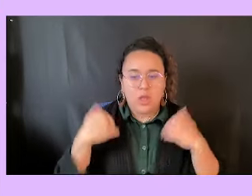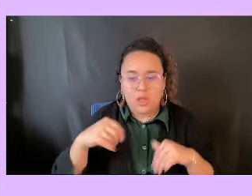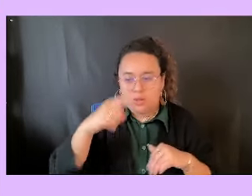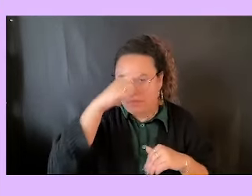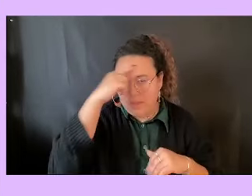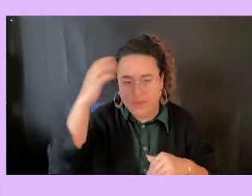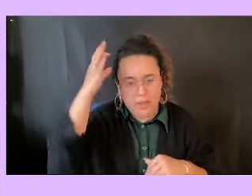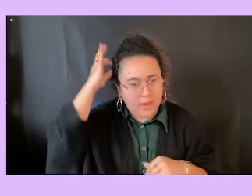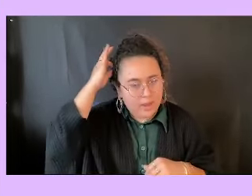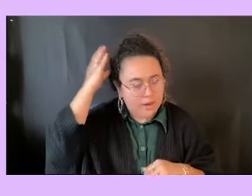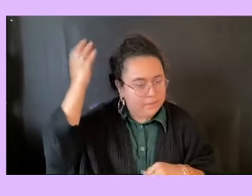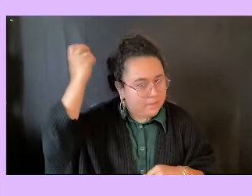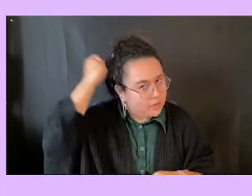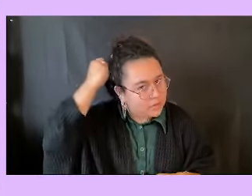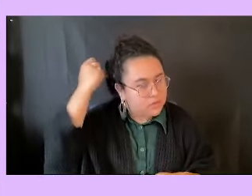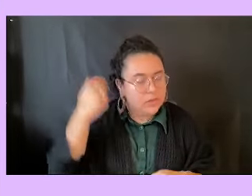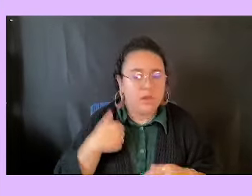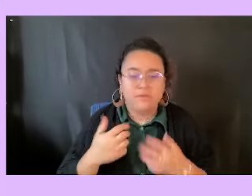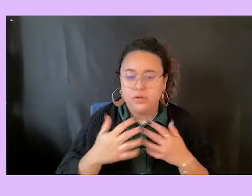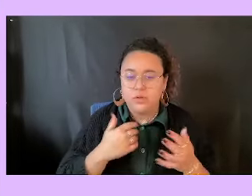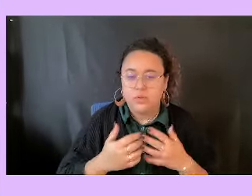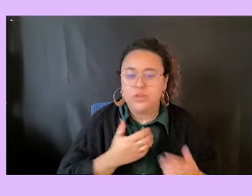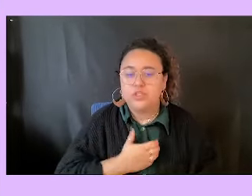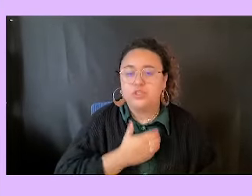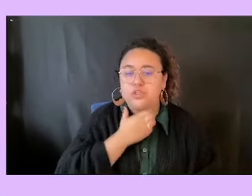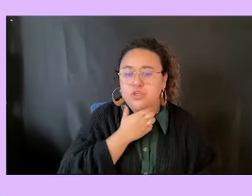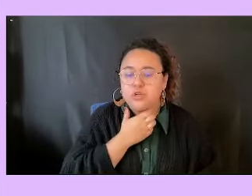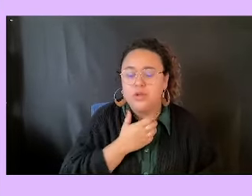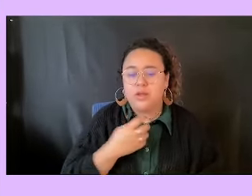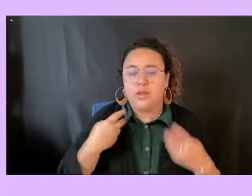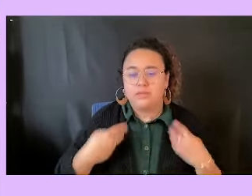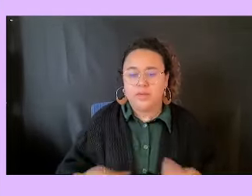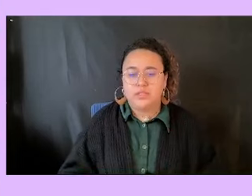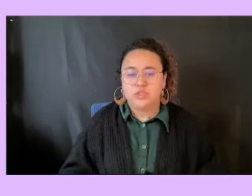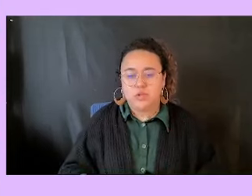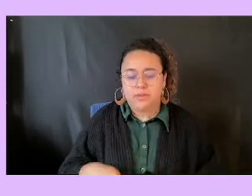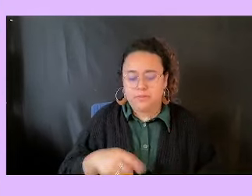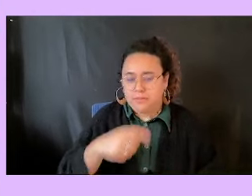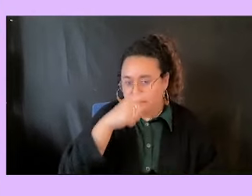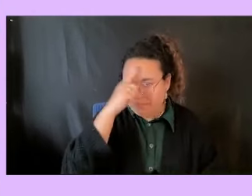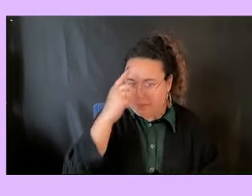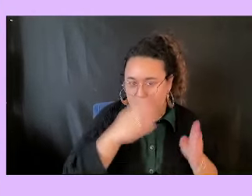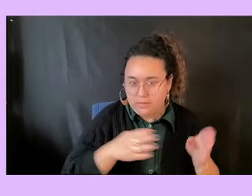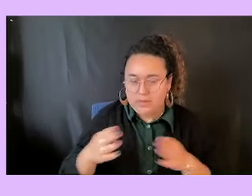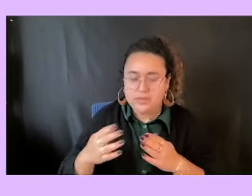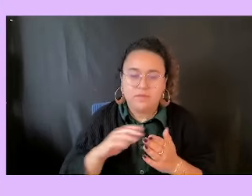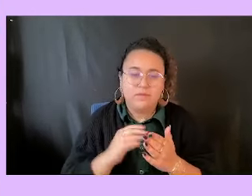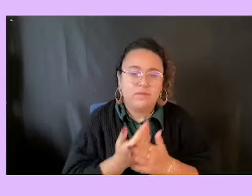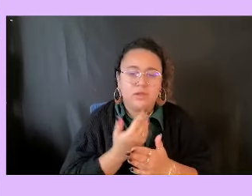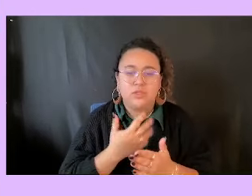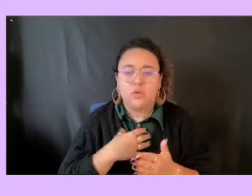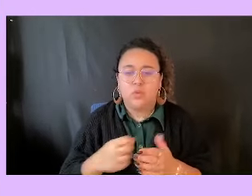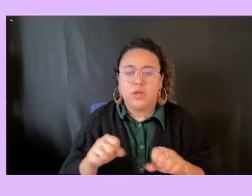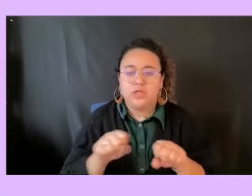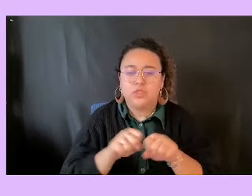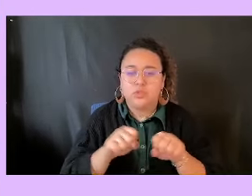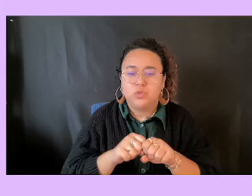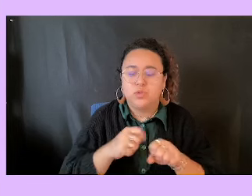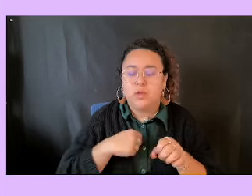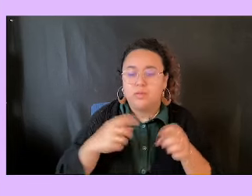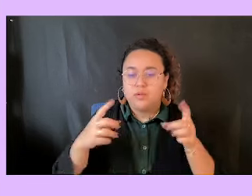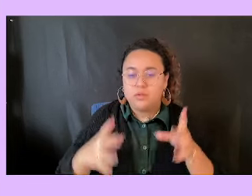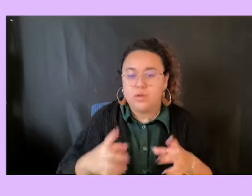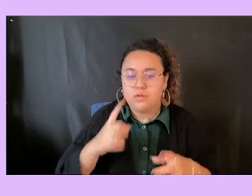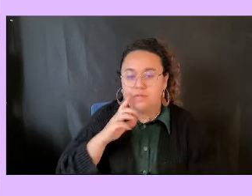ponytail, wearing a gray turtleneck and pinstripe black pants and fresh white kicks. I am the director of